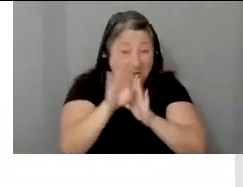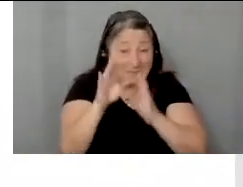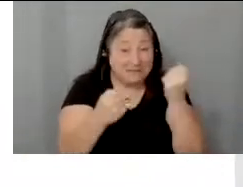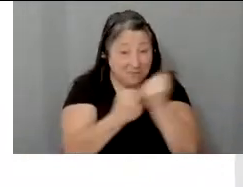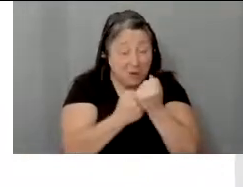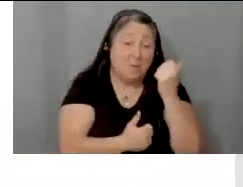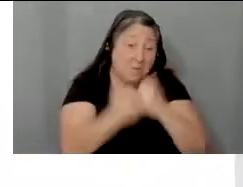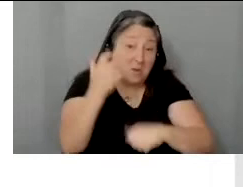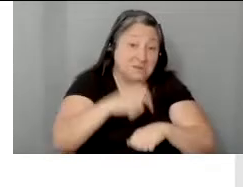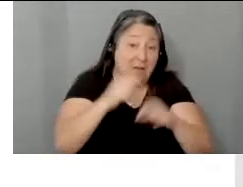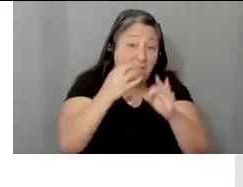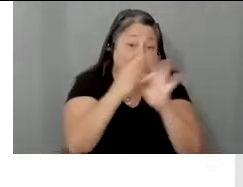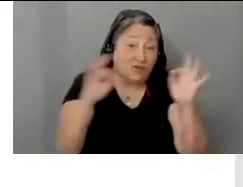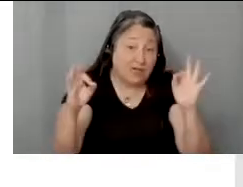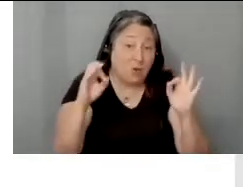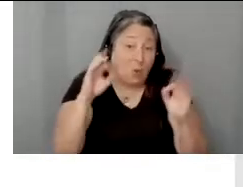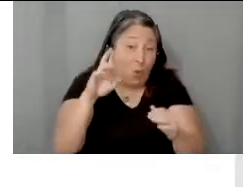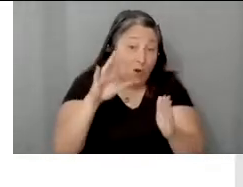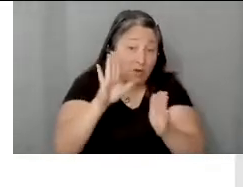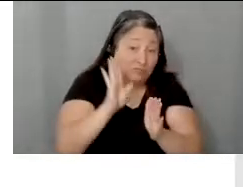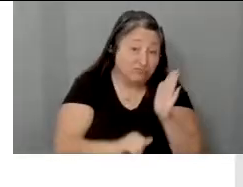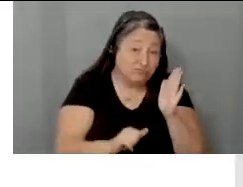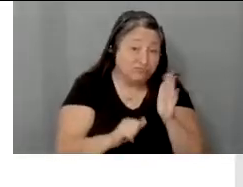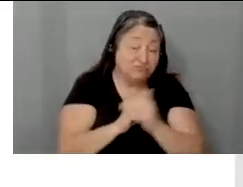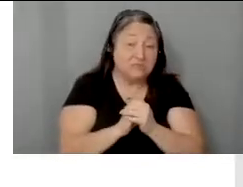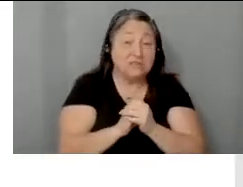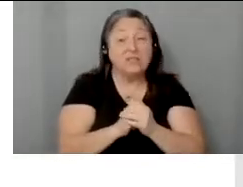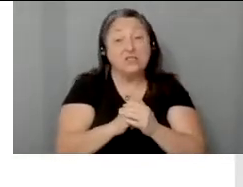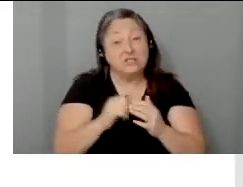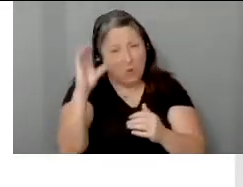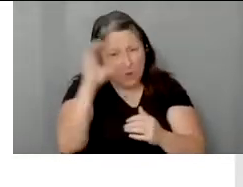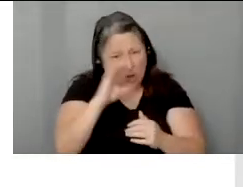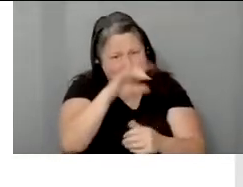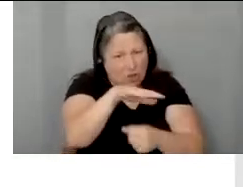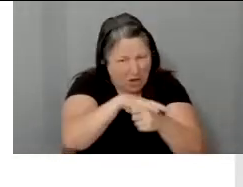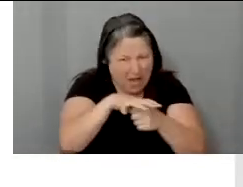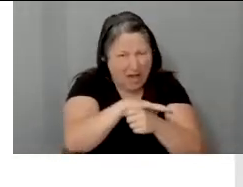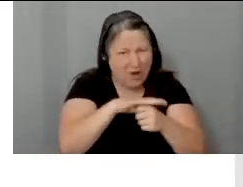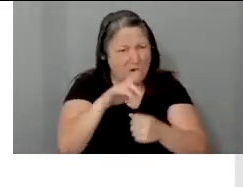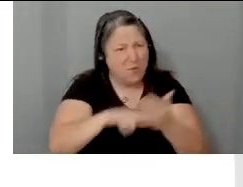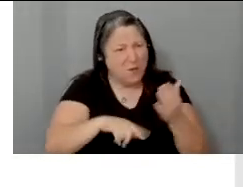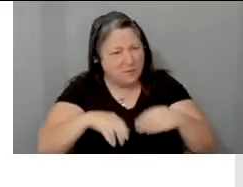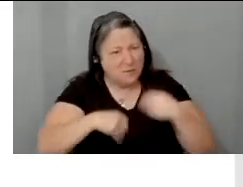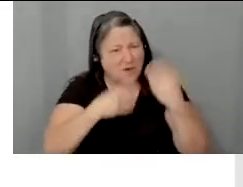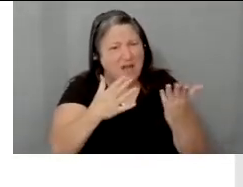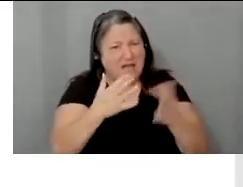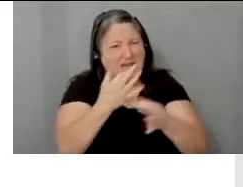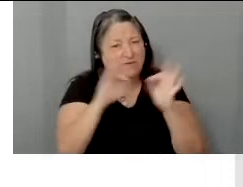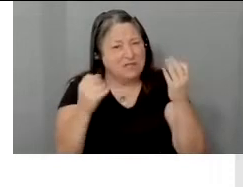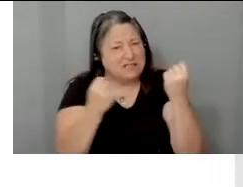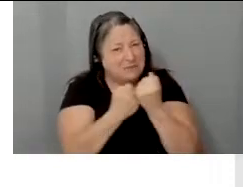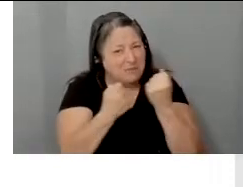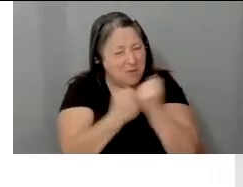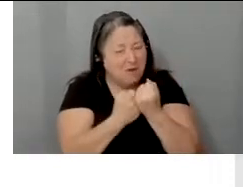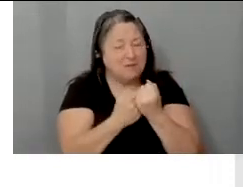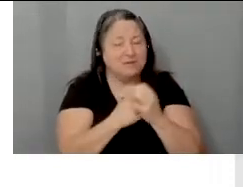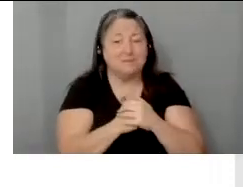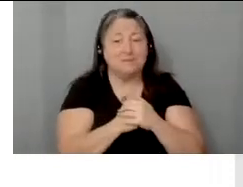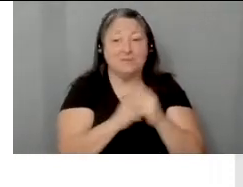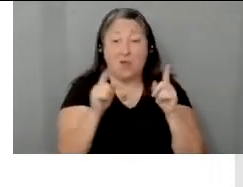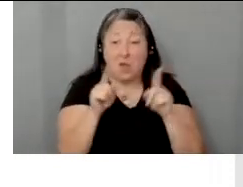low cost. So look and see what's going on in your area that is providing free supports. You can also look